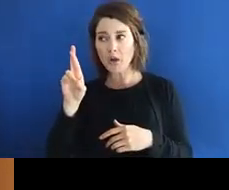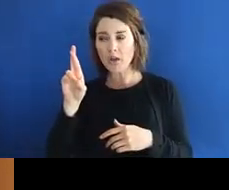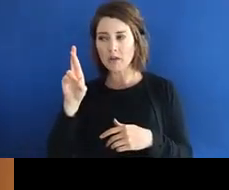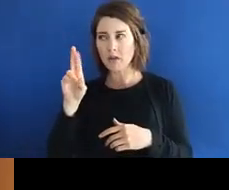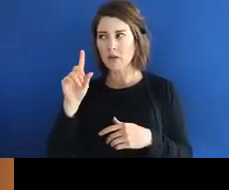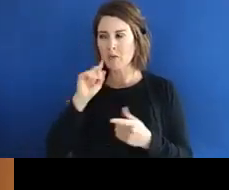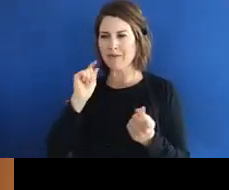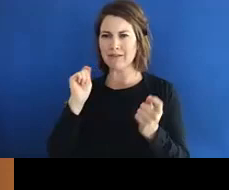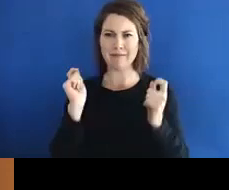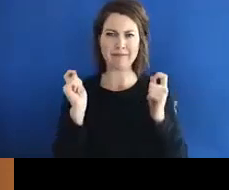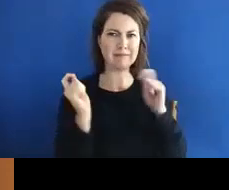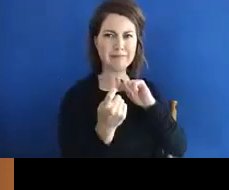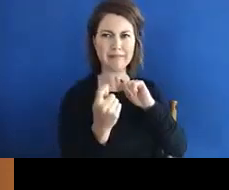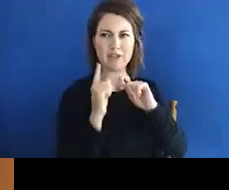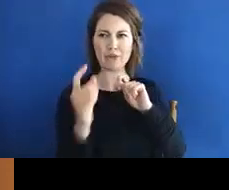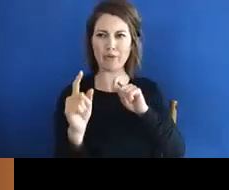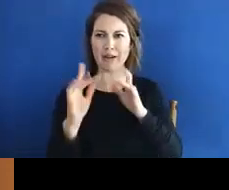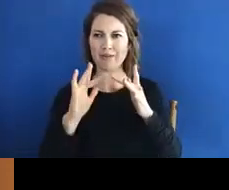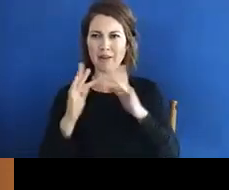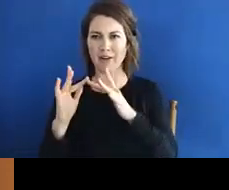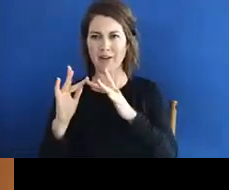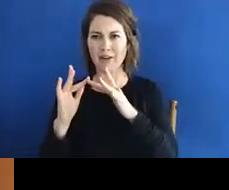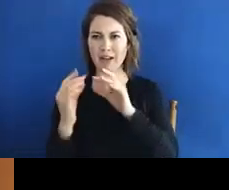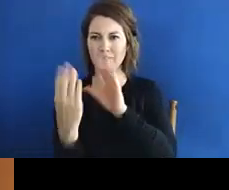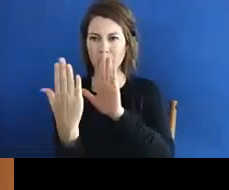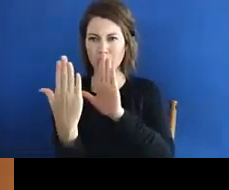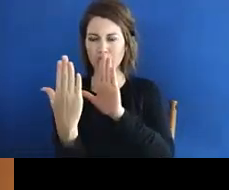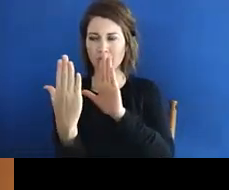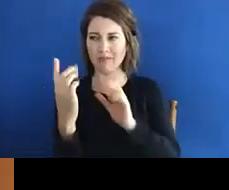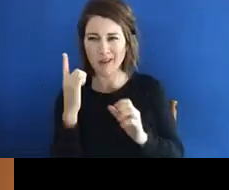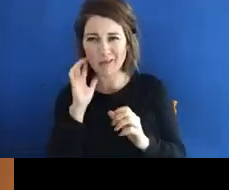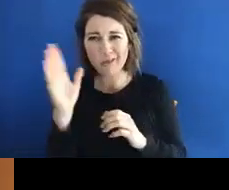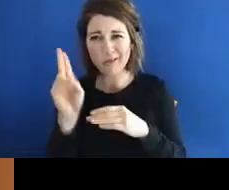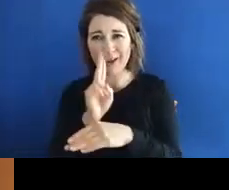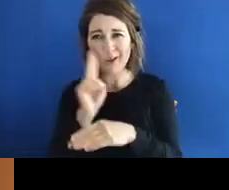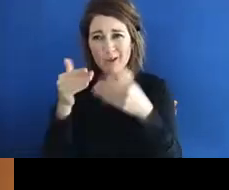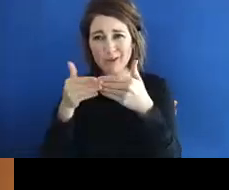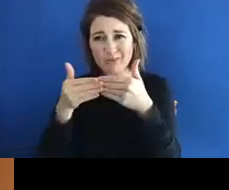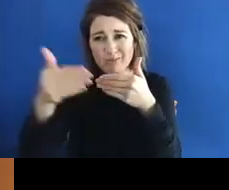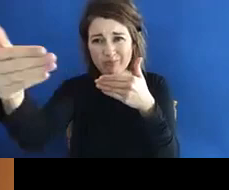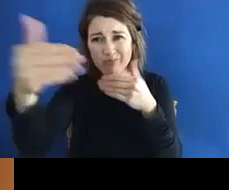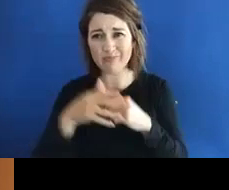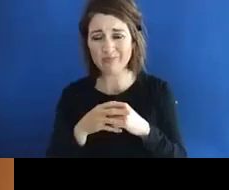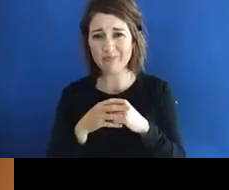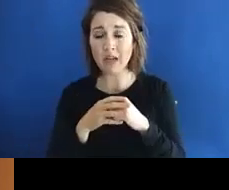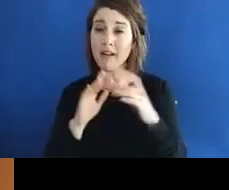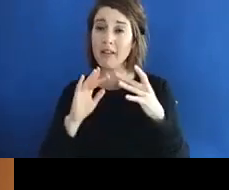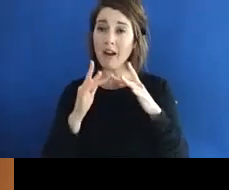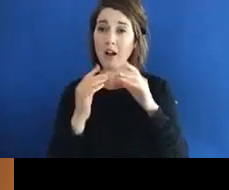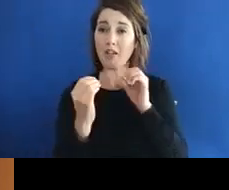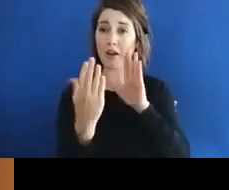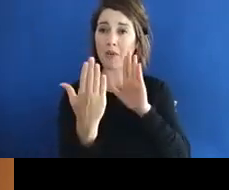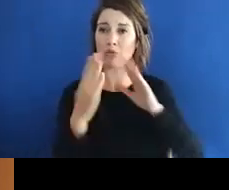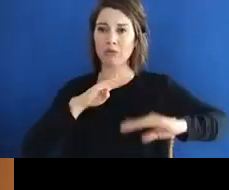approach, an approach that will continue well beyond the pandemic, an approach that meets the demands of our customers and